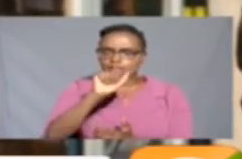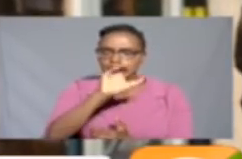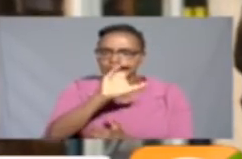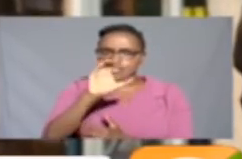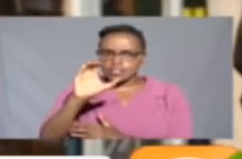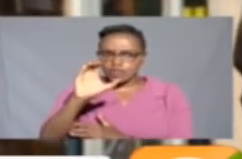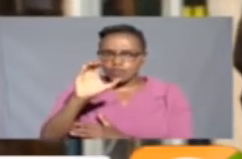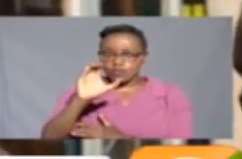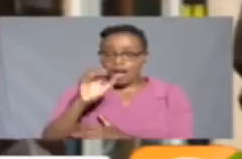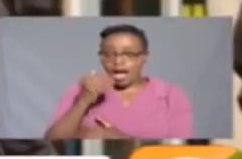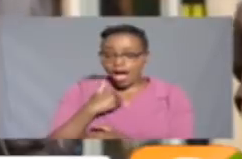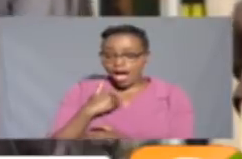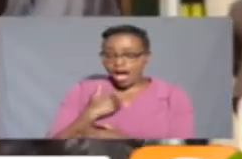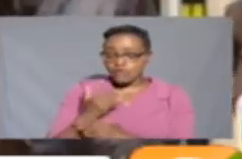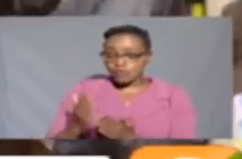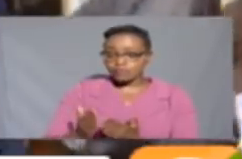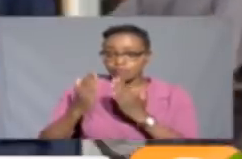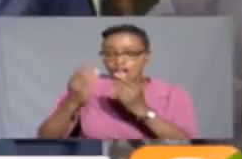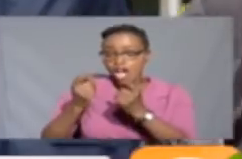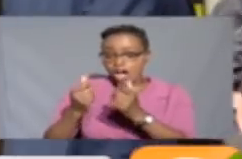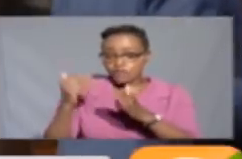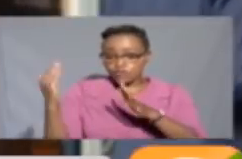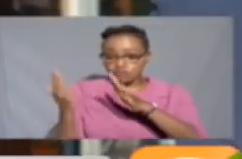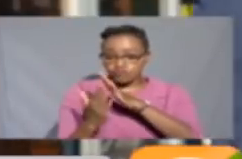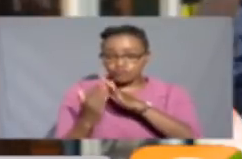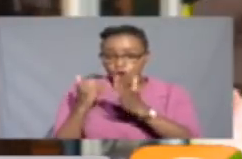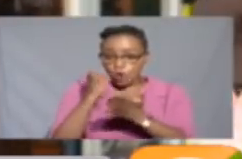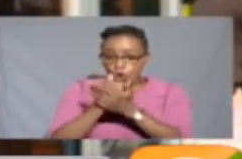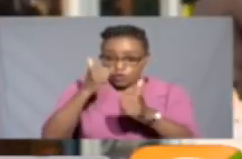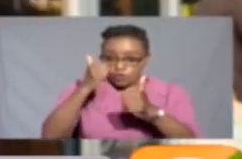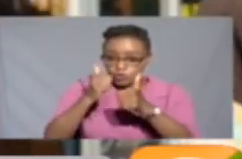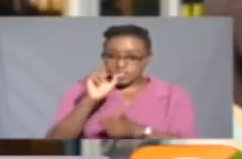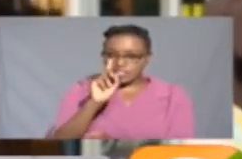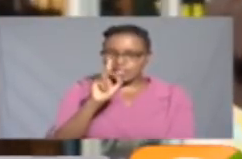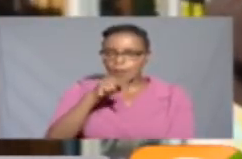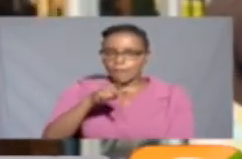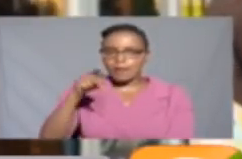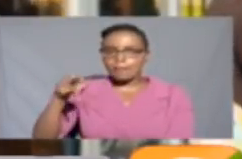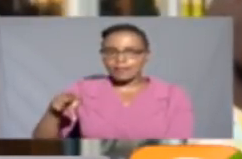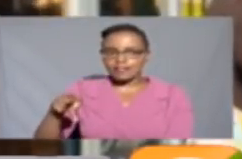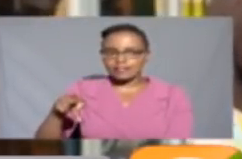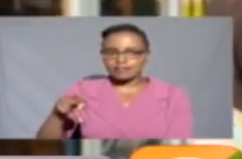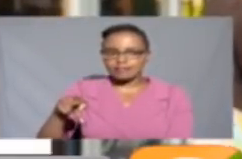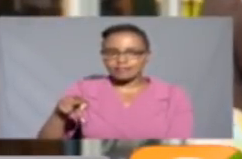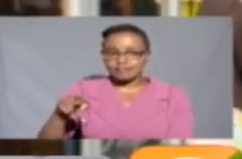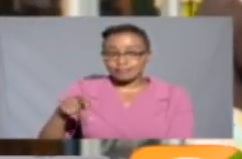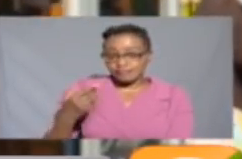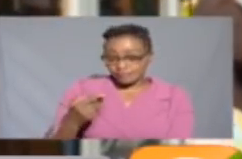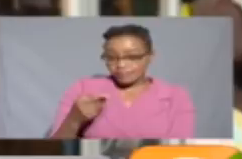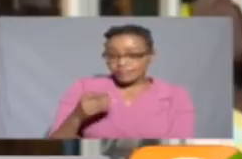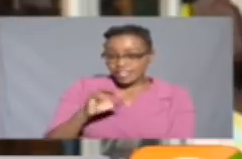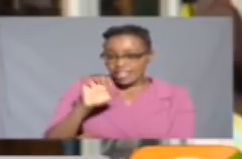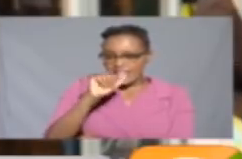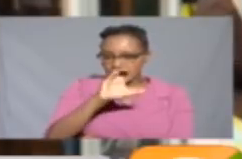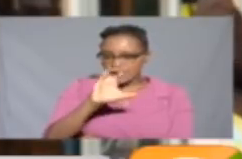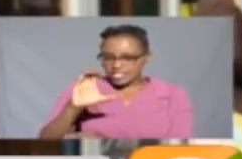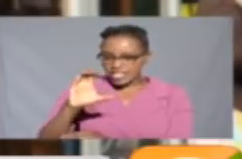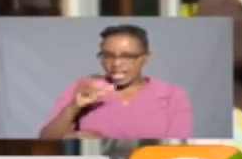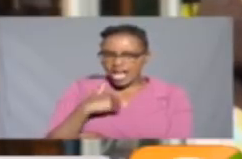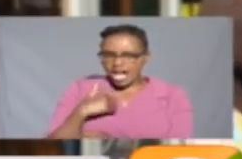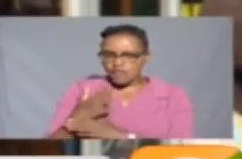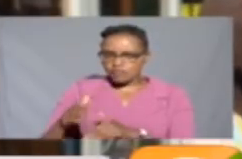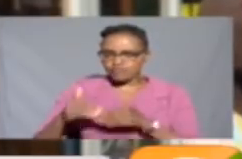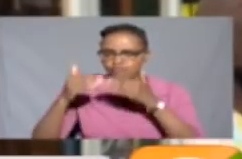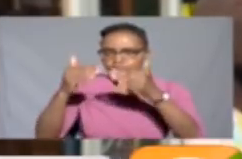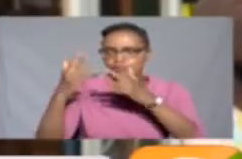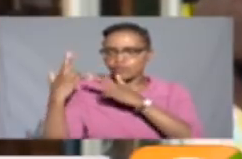Anti-Corruption Commission having forwarded several files to the Office of the Director of Public Prosecutions, the Integrity Centre has now tossed the ball over